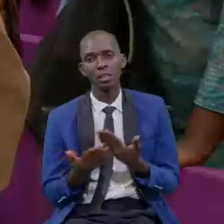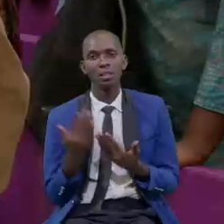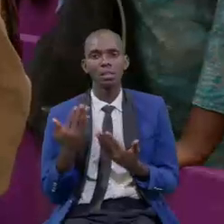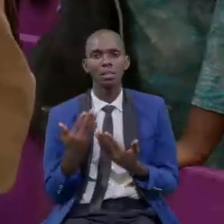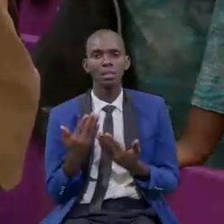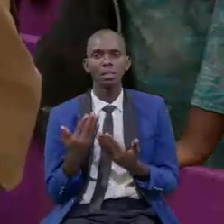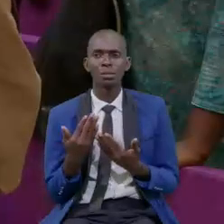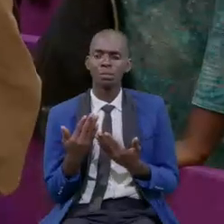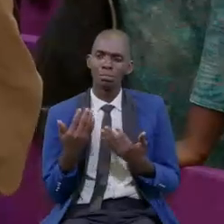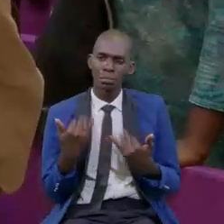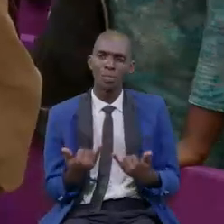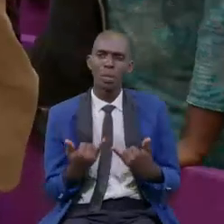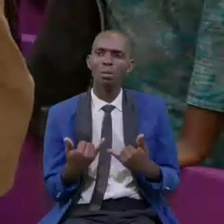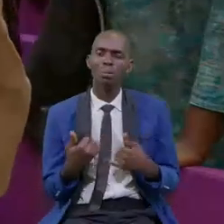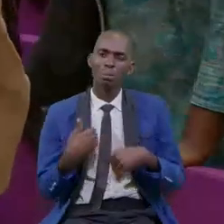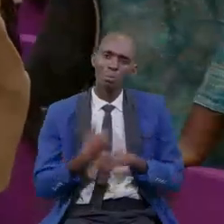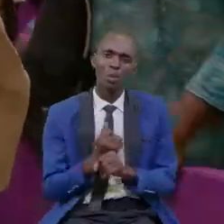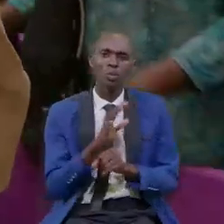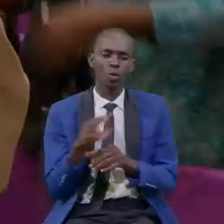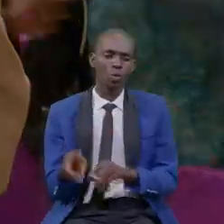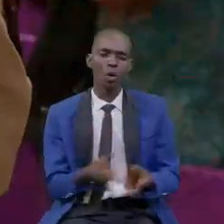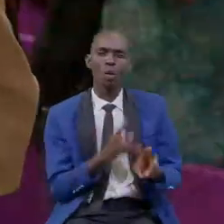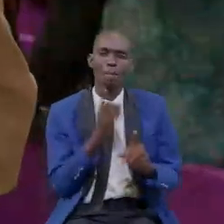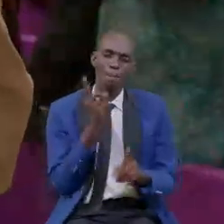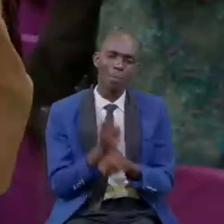Make your way right with God.